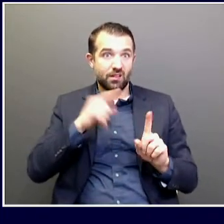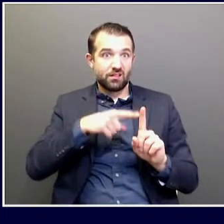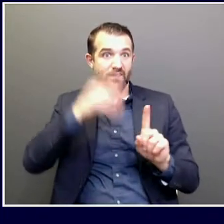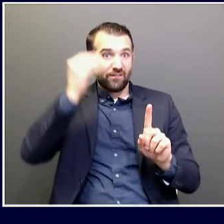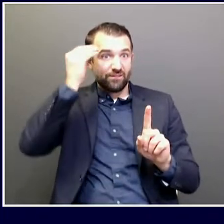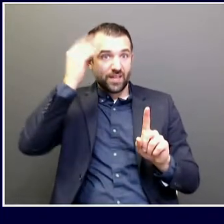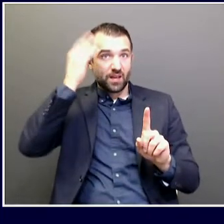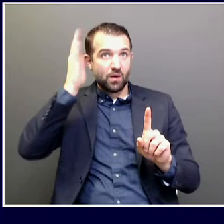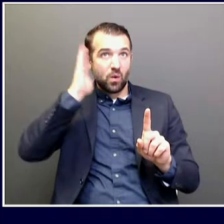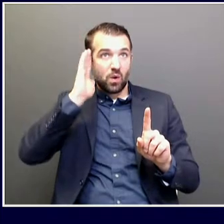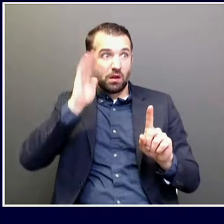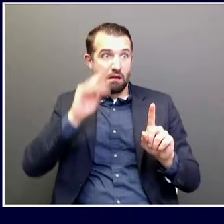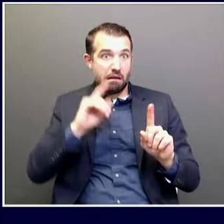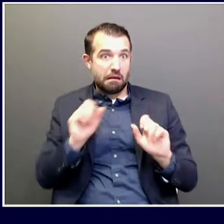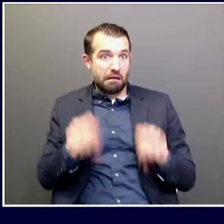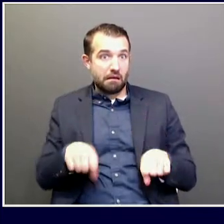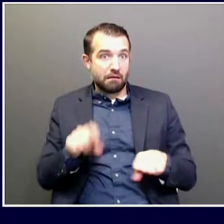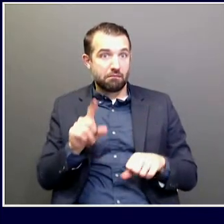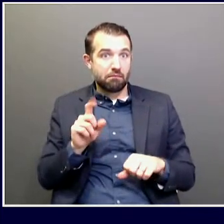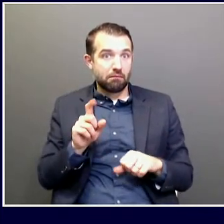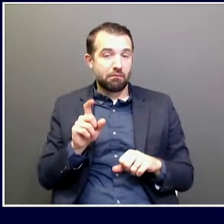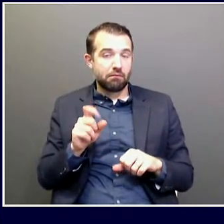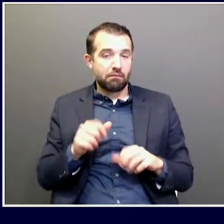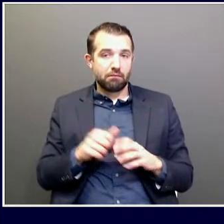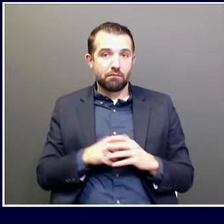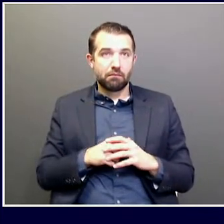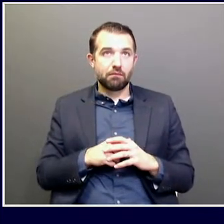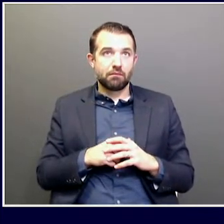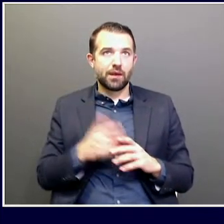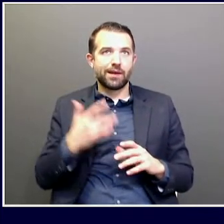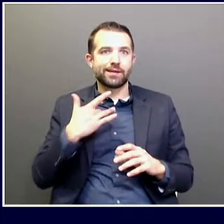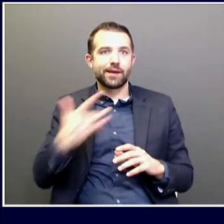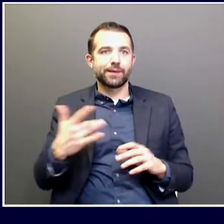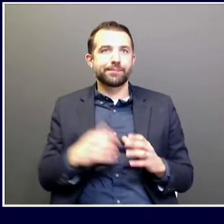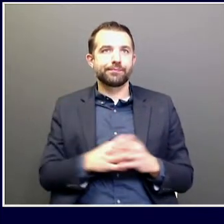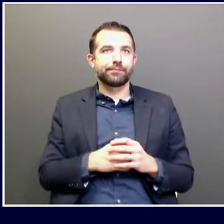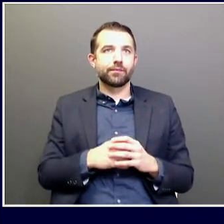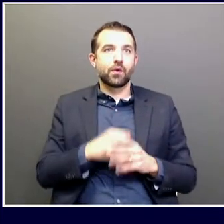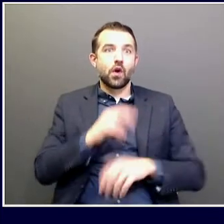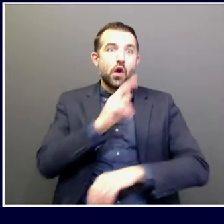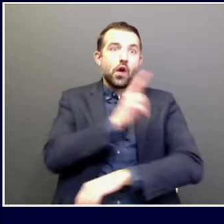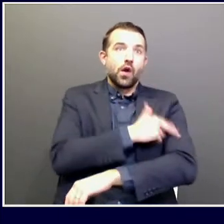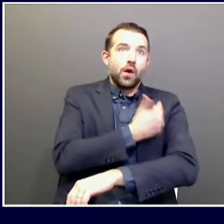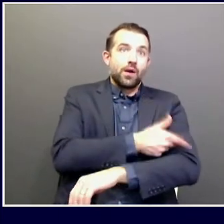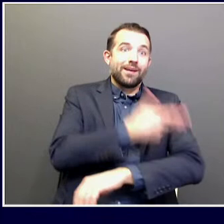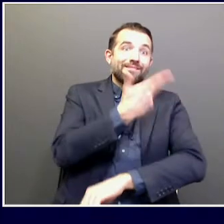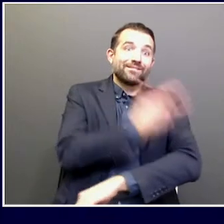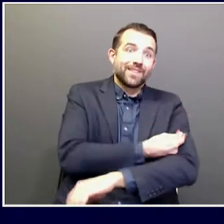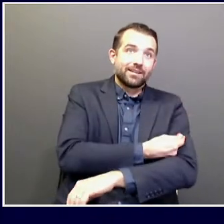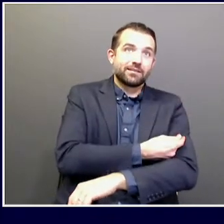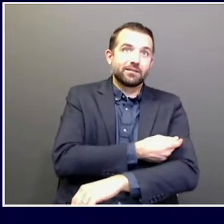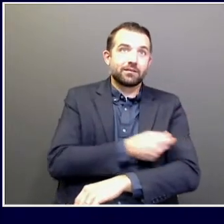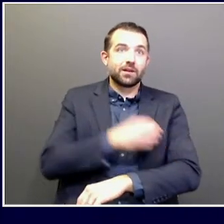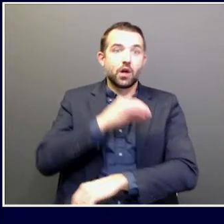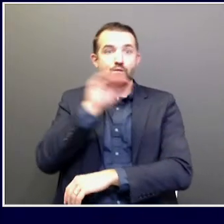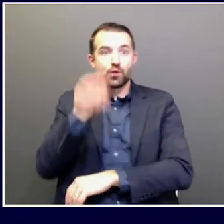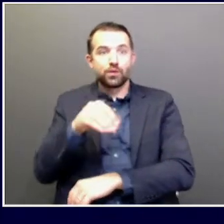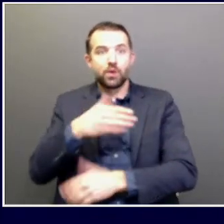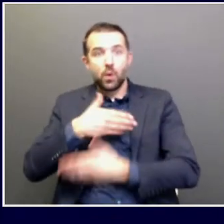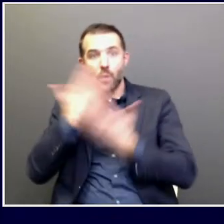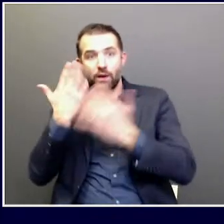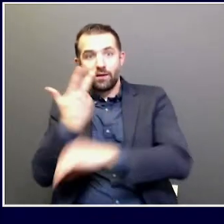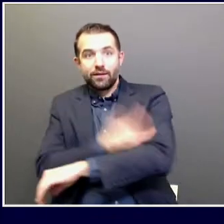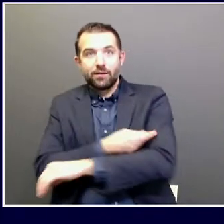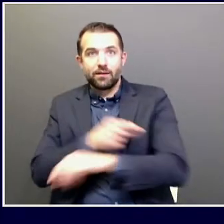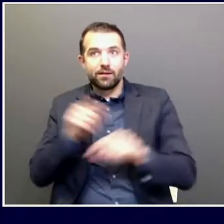numbers on vaccinated versus unvaccinated people in the hospitals? Sure. I'm just going to say that the Maine